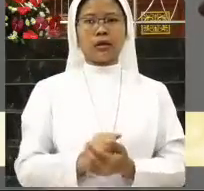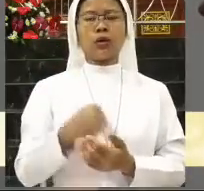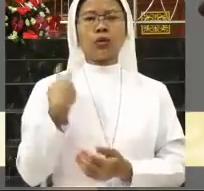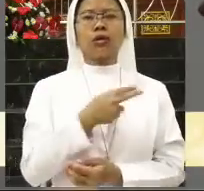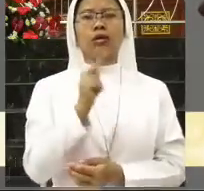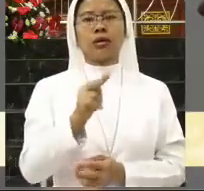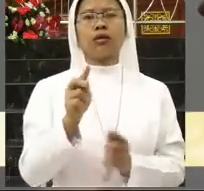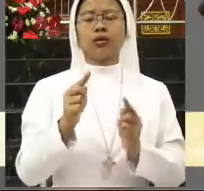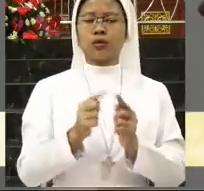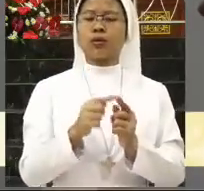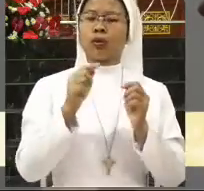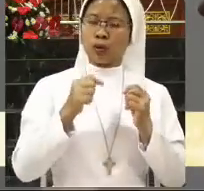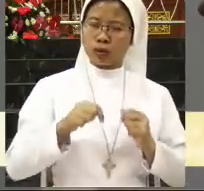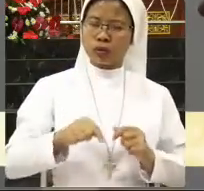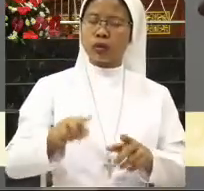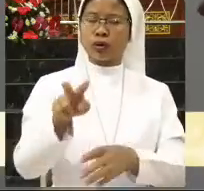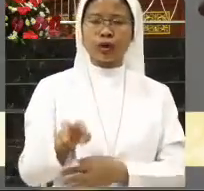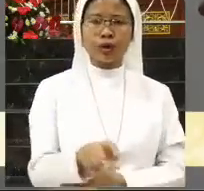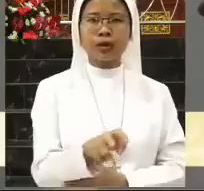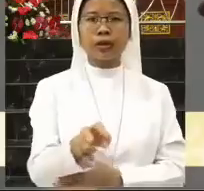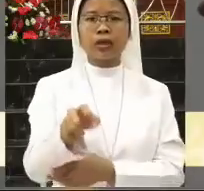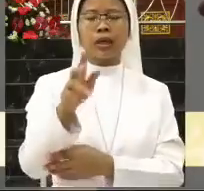journey